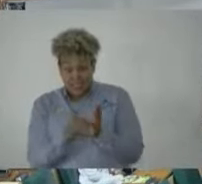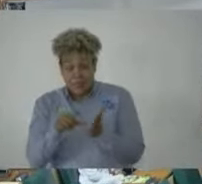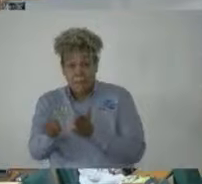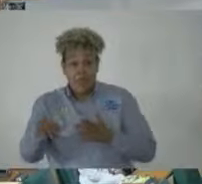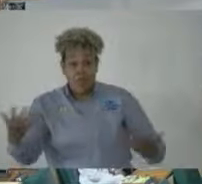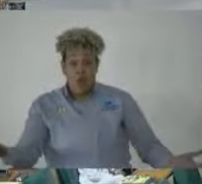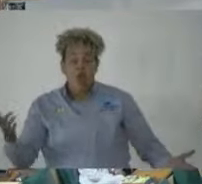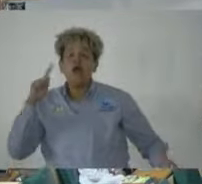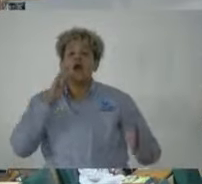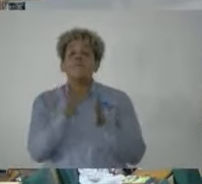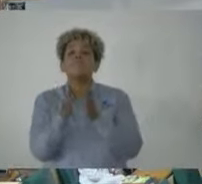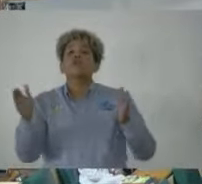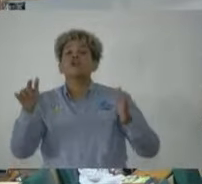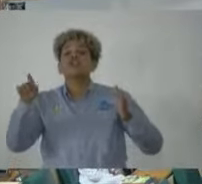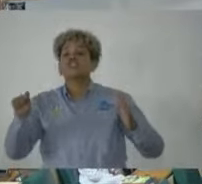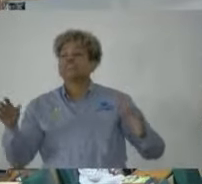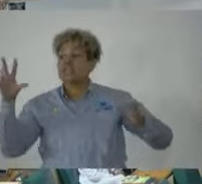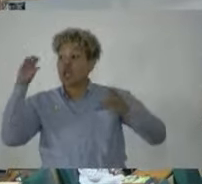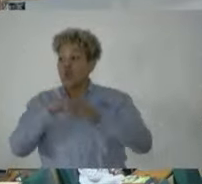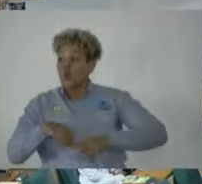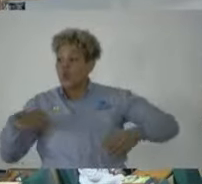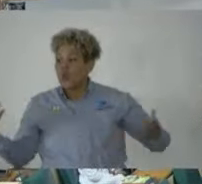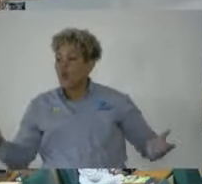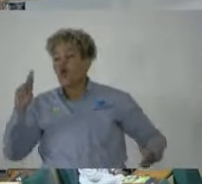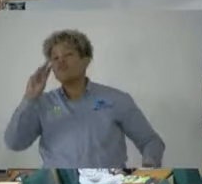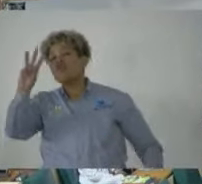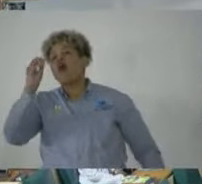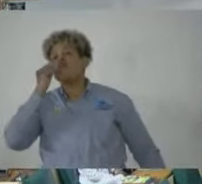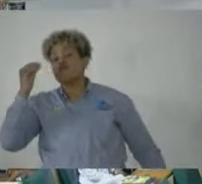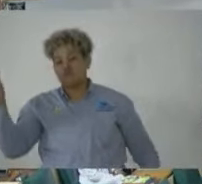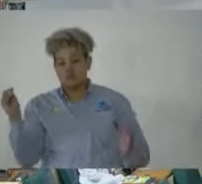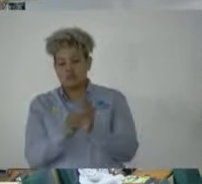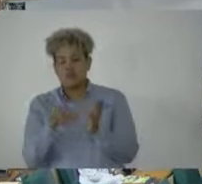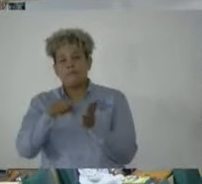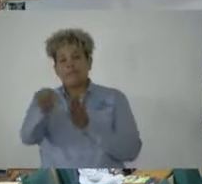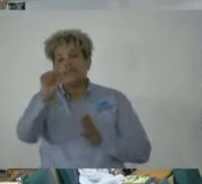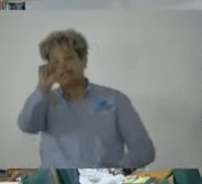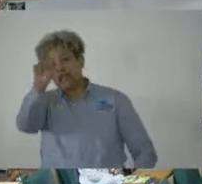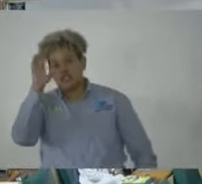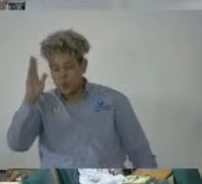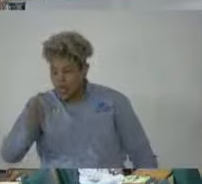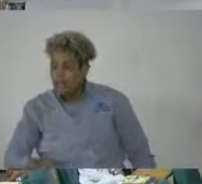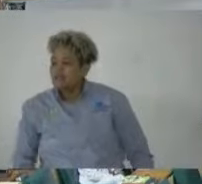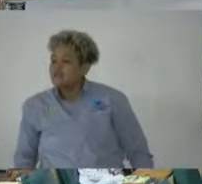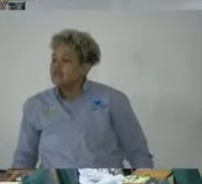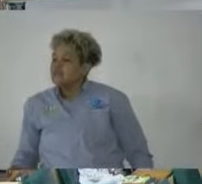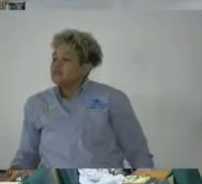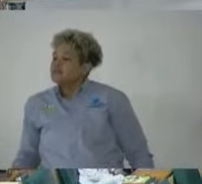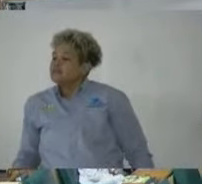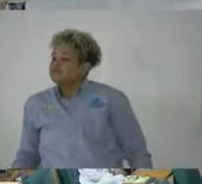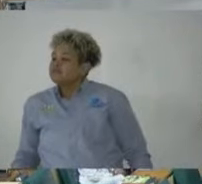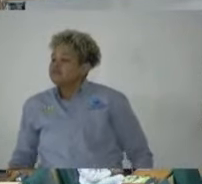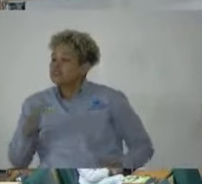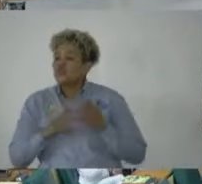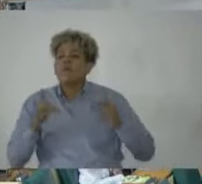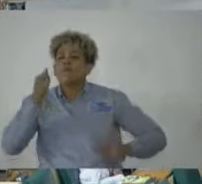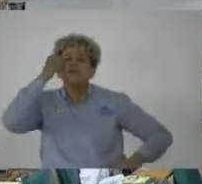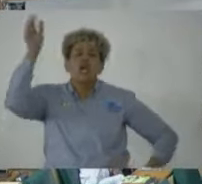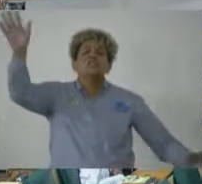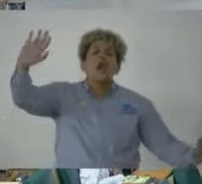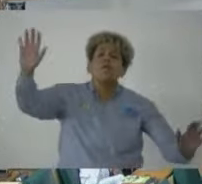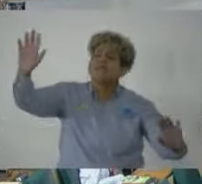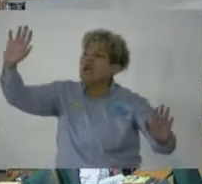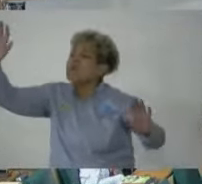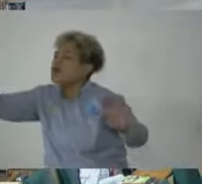was a broadening of the GCT net to include raw foods. There was some protest